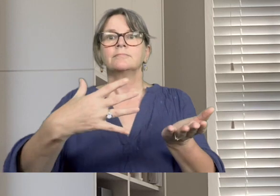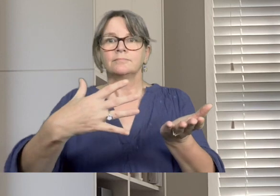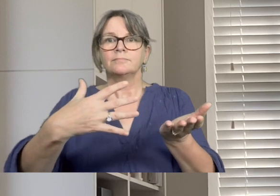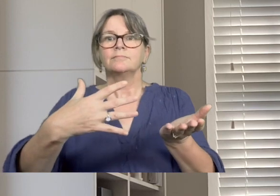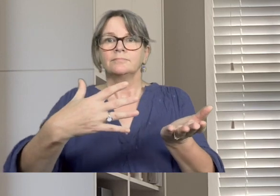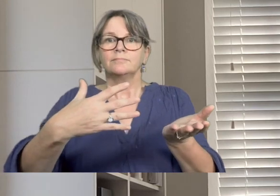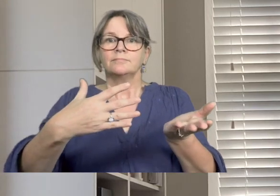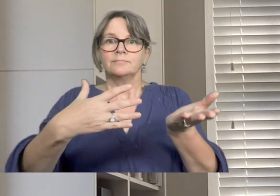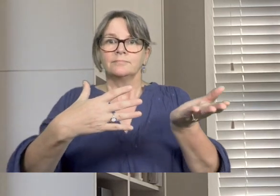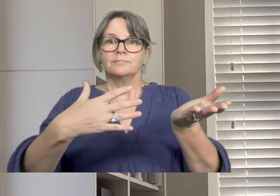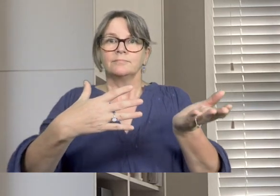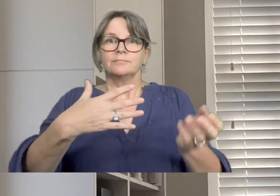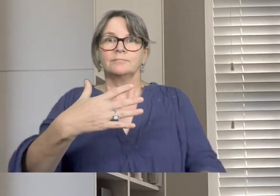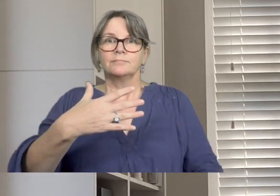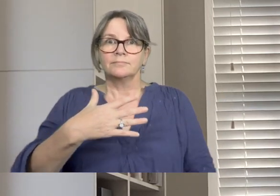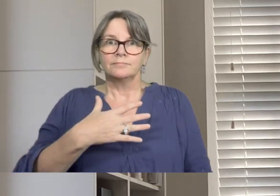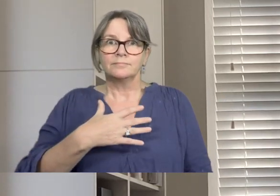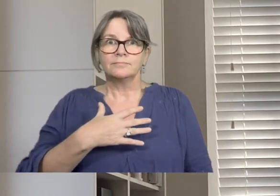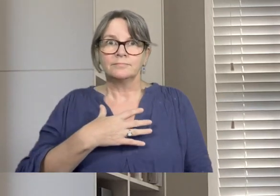One more time each way.